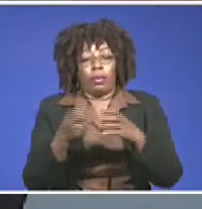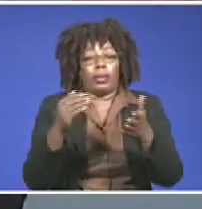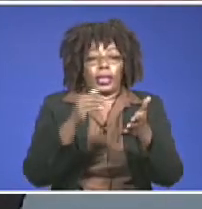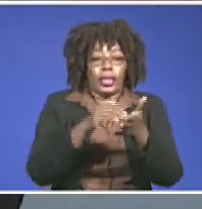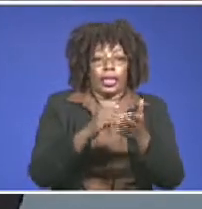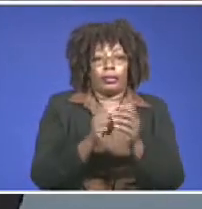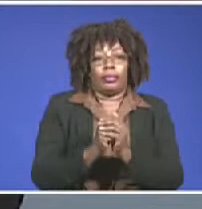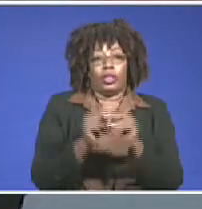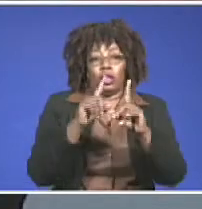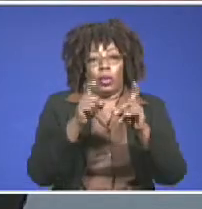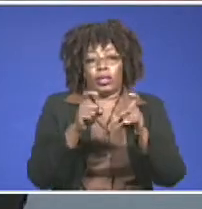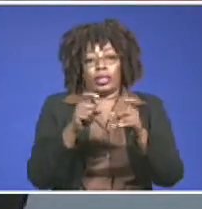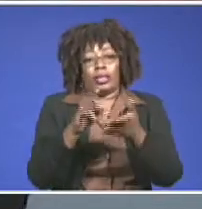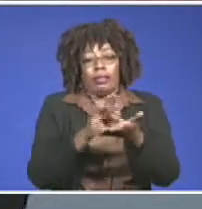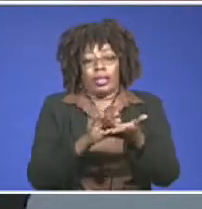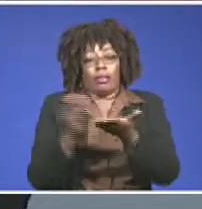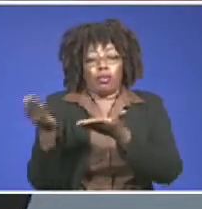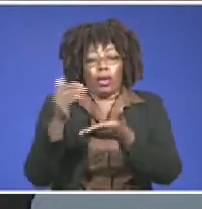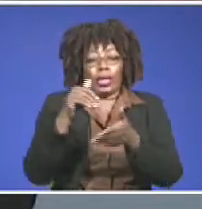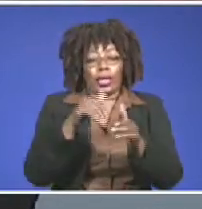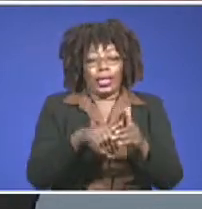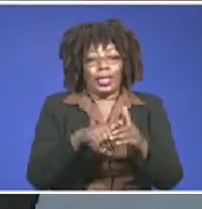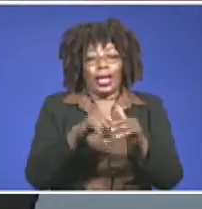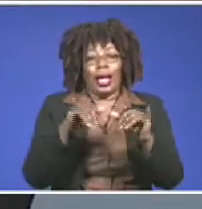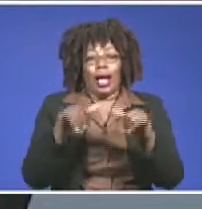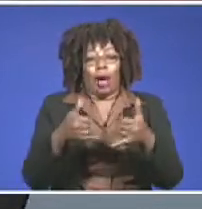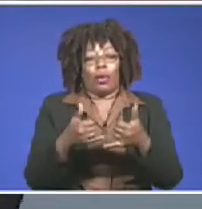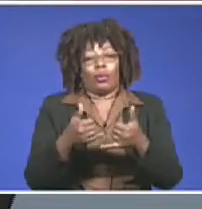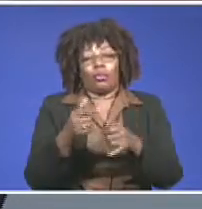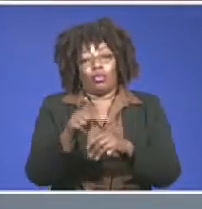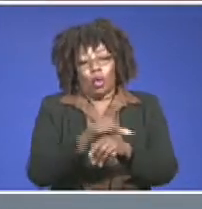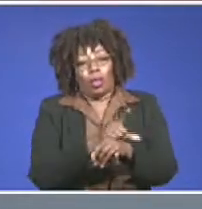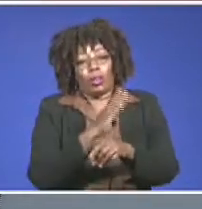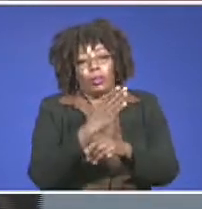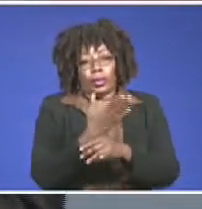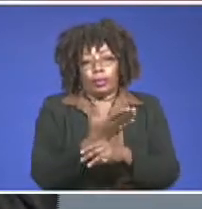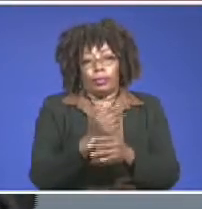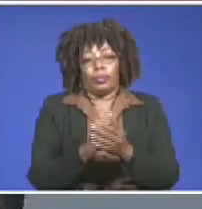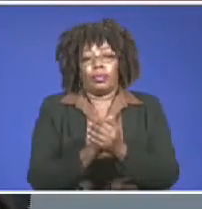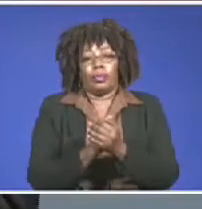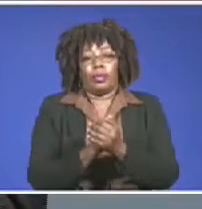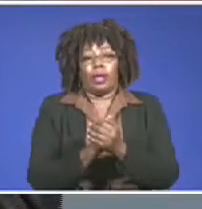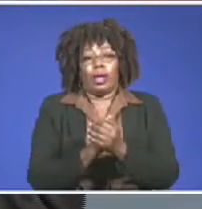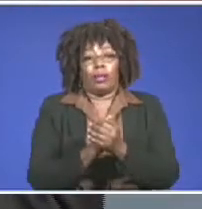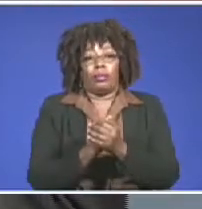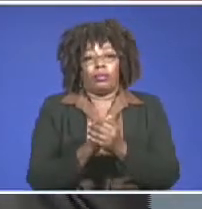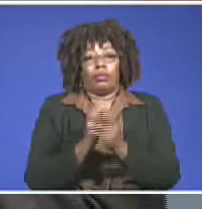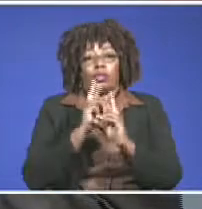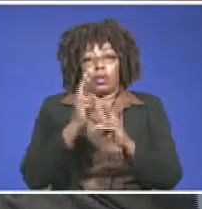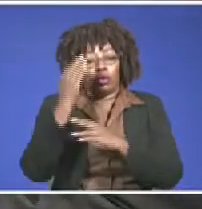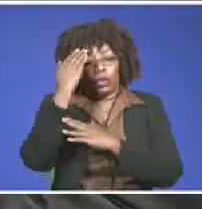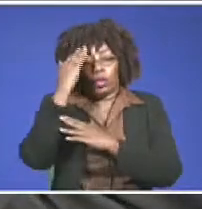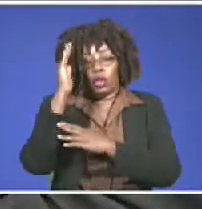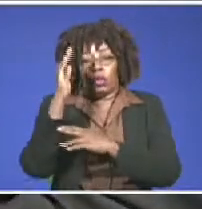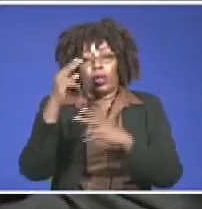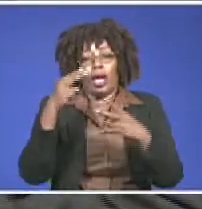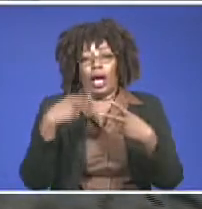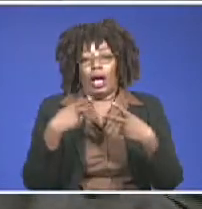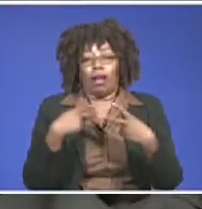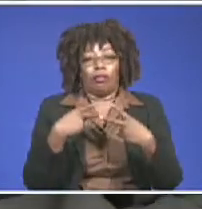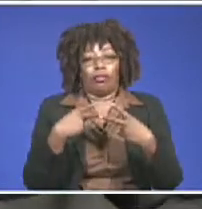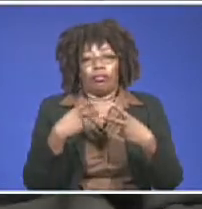were brought in, how long are they going to last? Well, we don't know. We have roughly